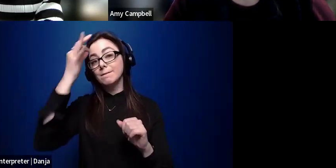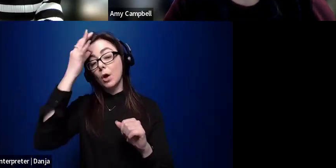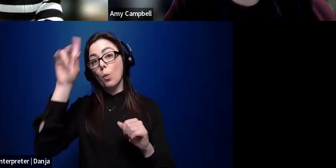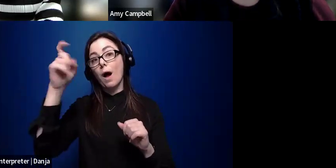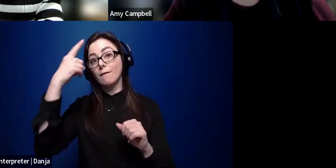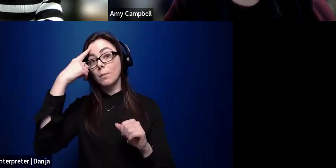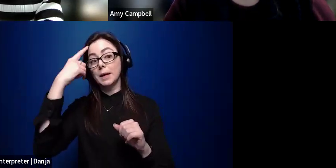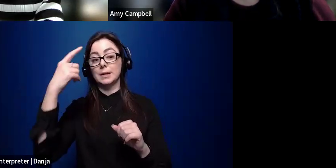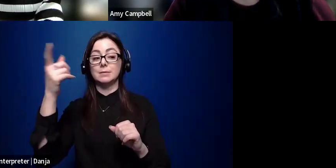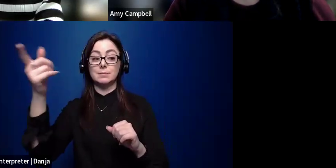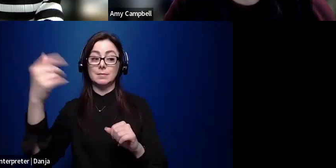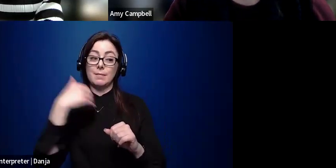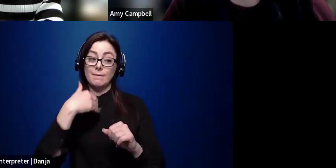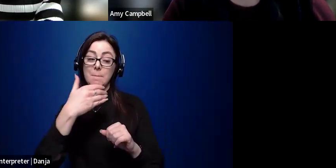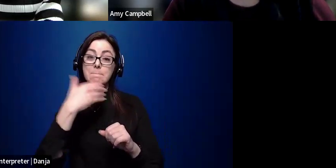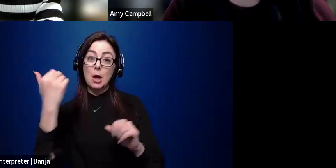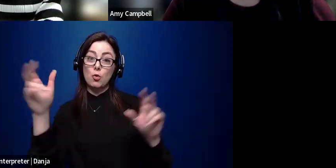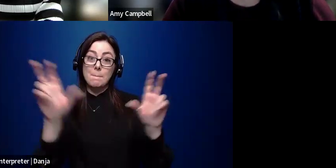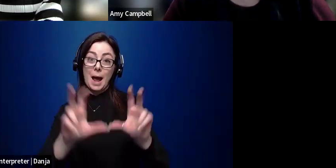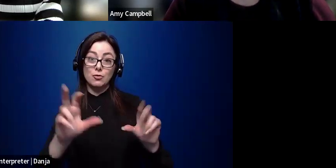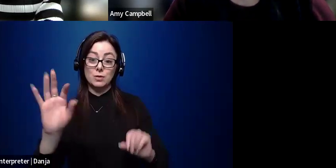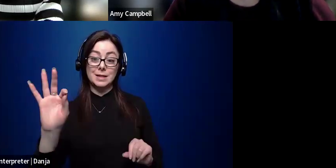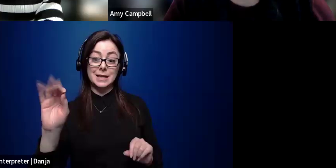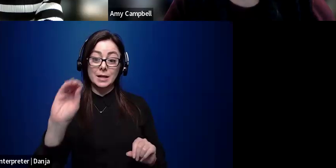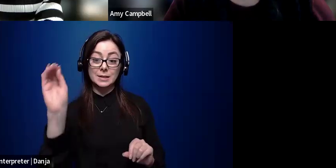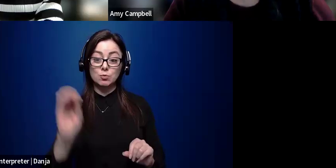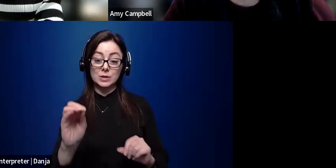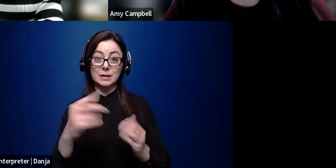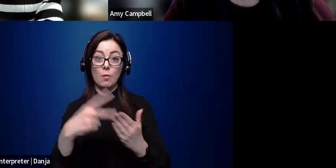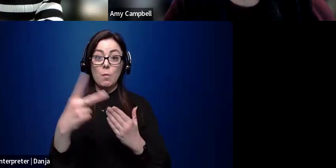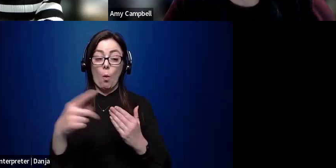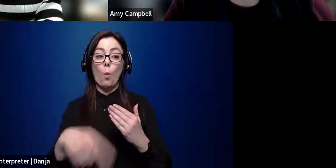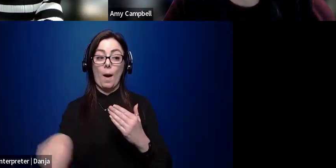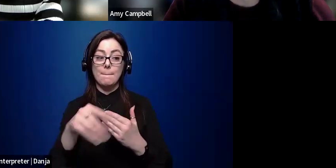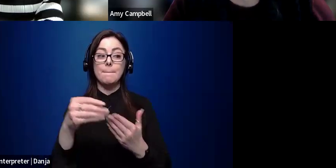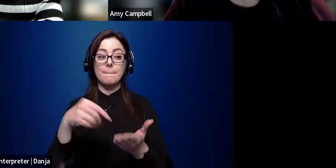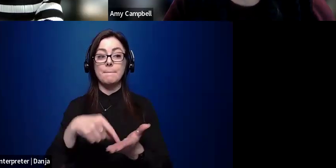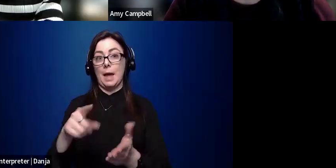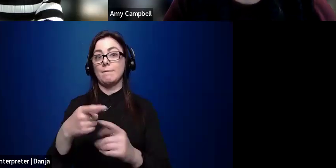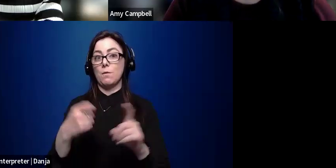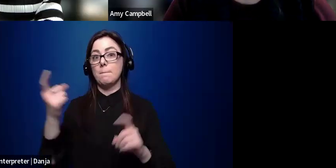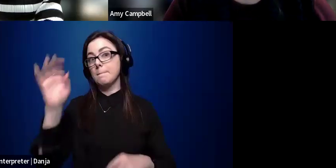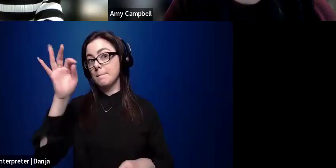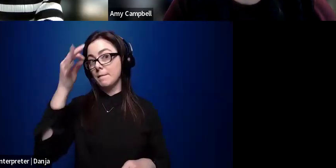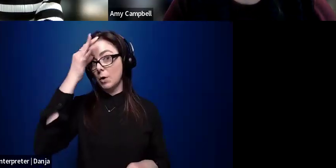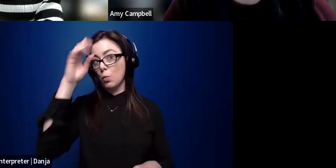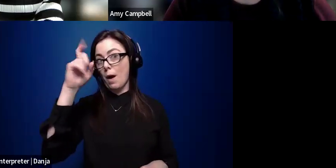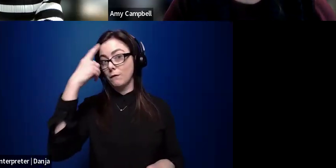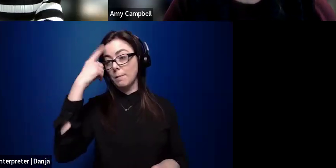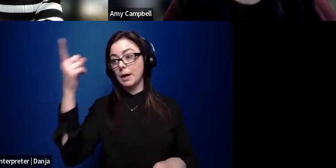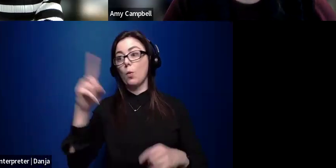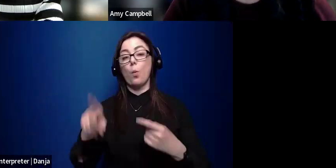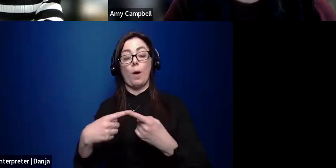gave a better match. So 90% of the program is funded by the federal government. When it first went into place, it